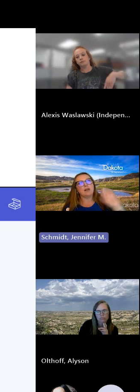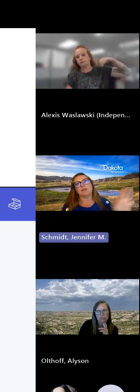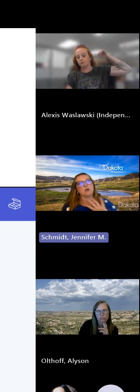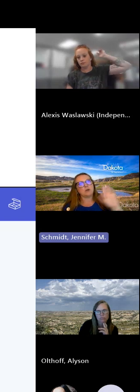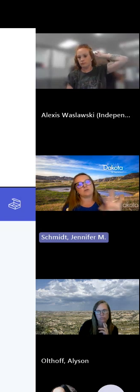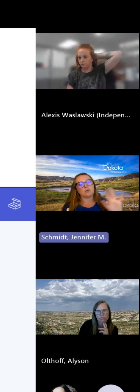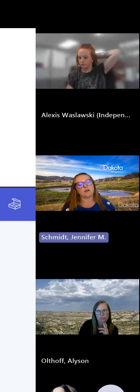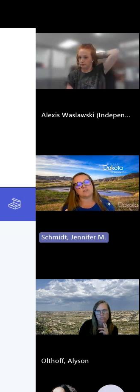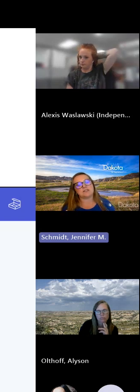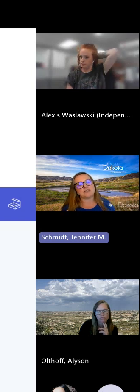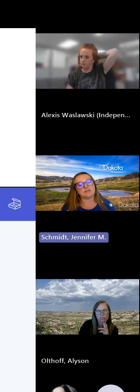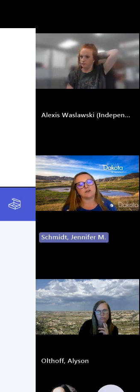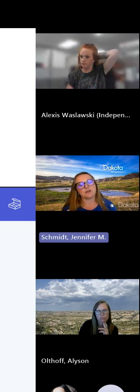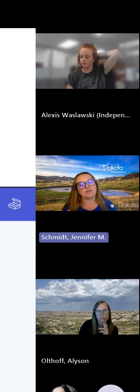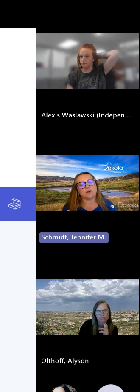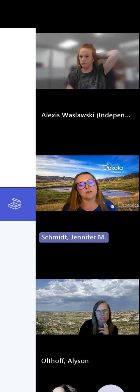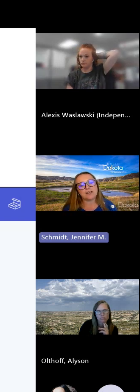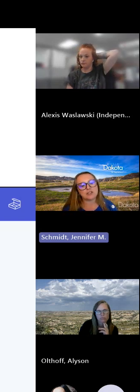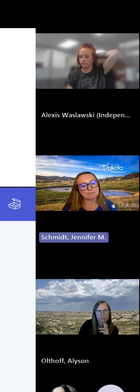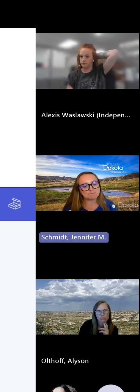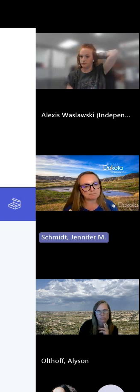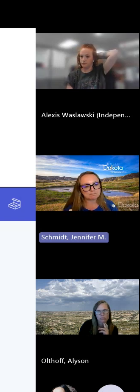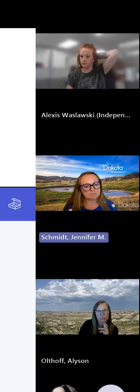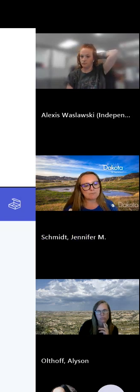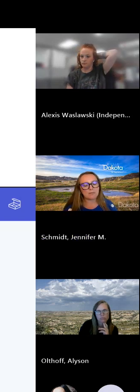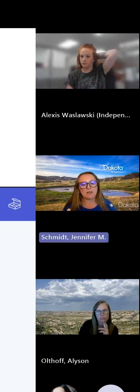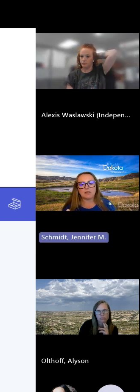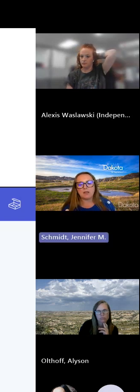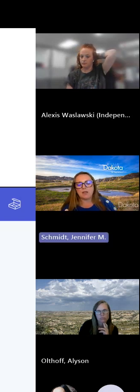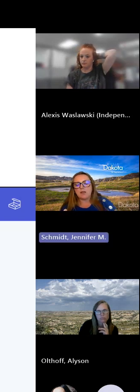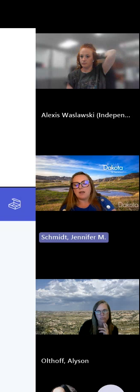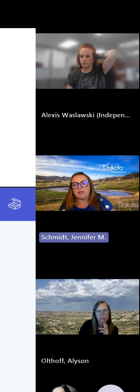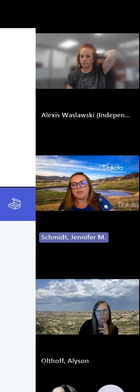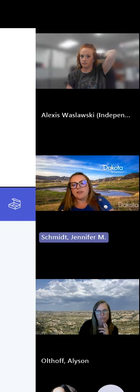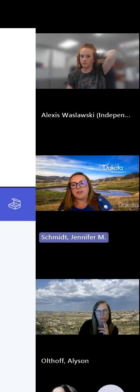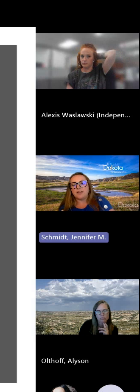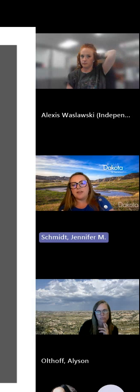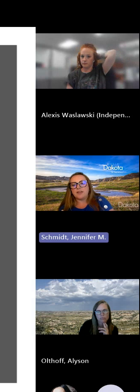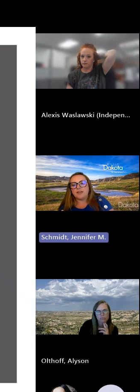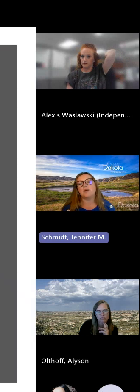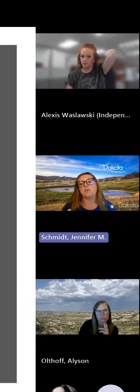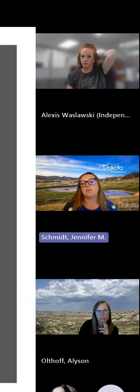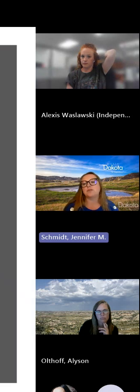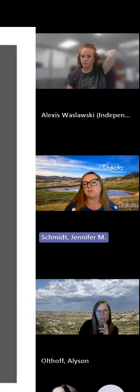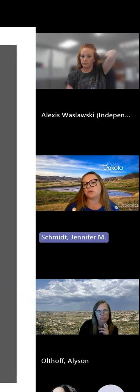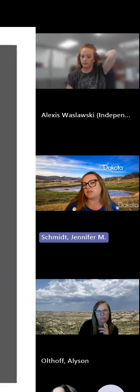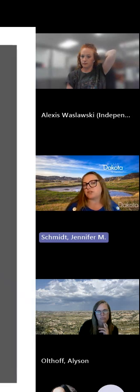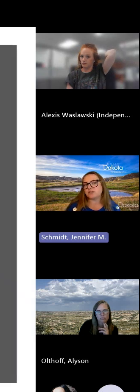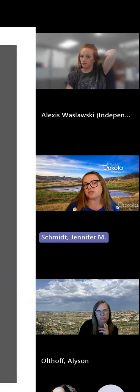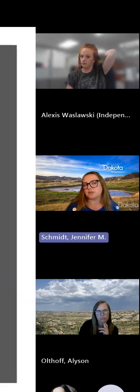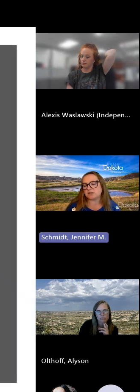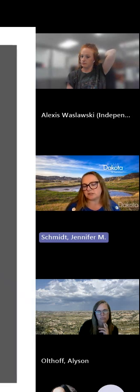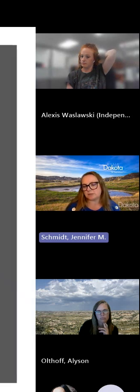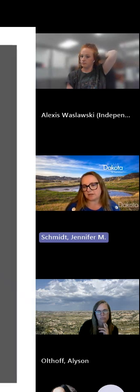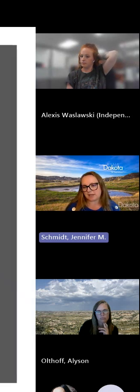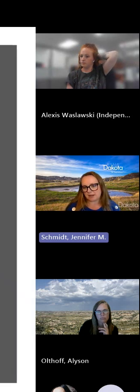as to, if what else they need for collection. Then the person puts